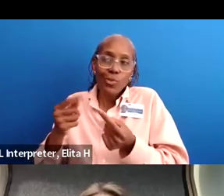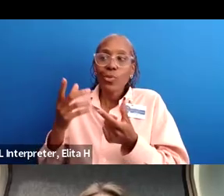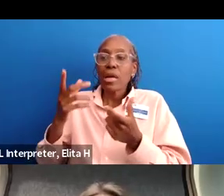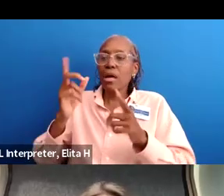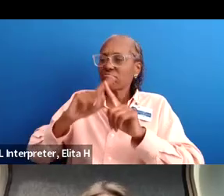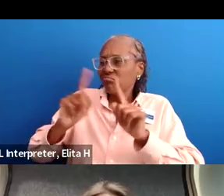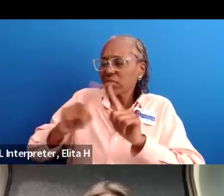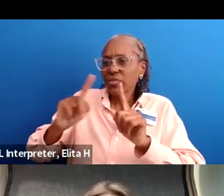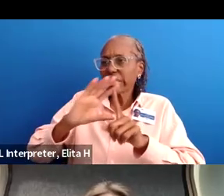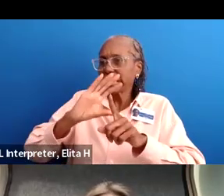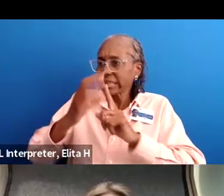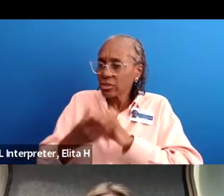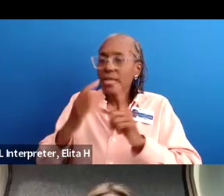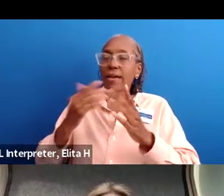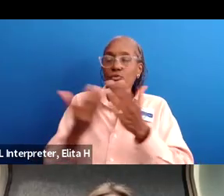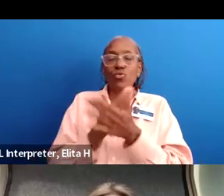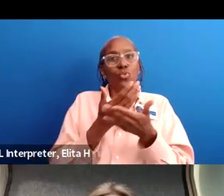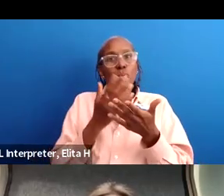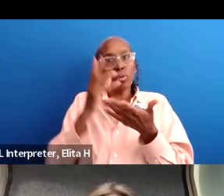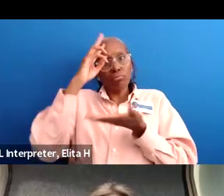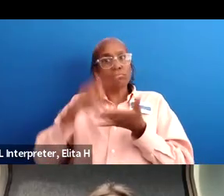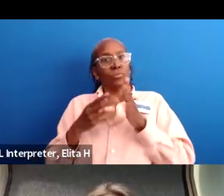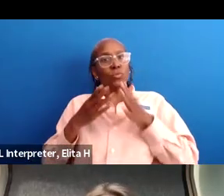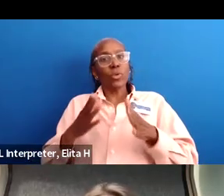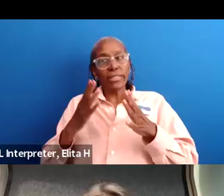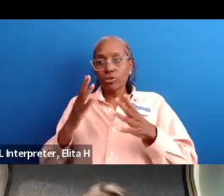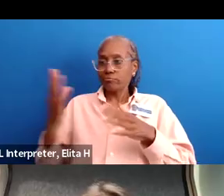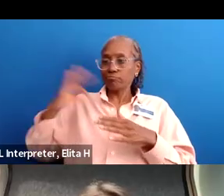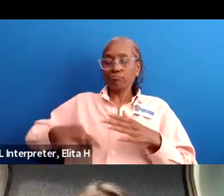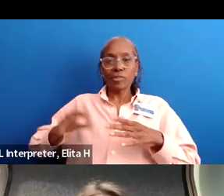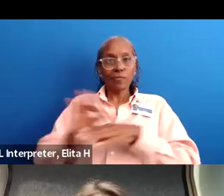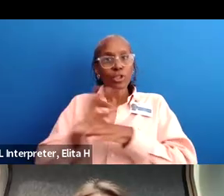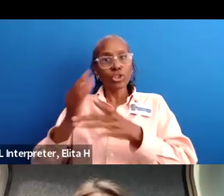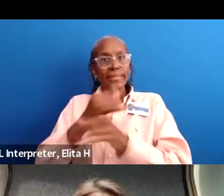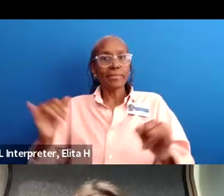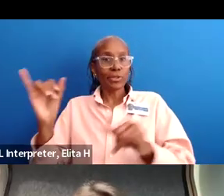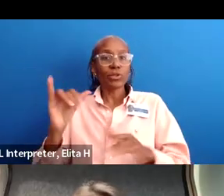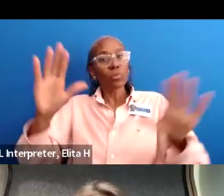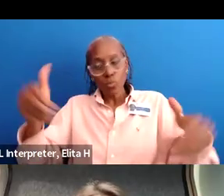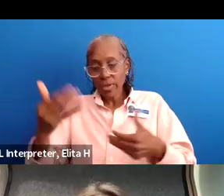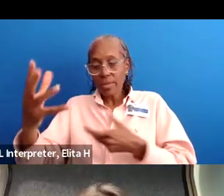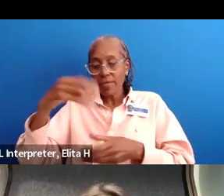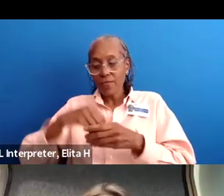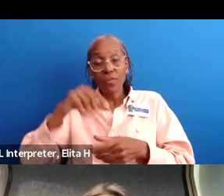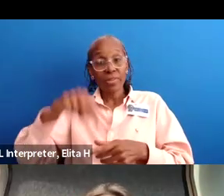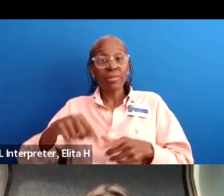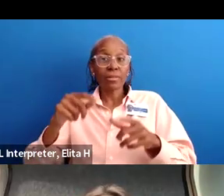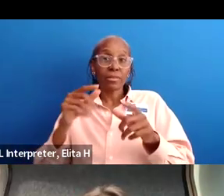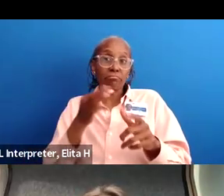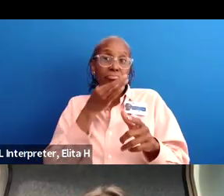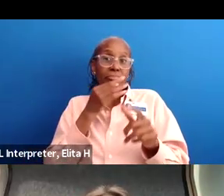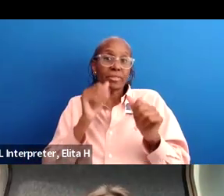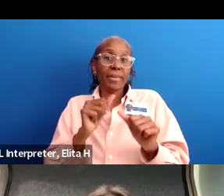have new and meaningful ways to regain function and independence. So we really welcome you to be involved in your able